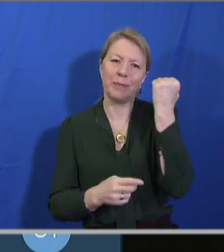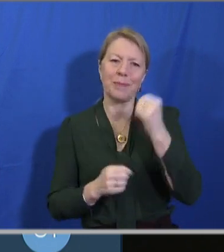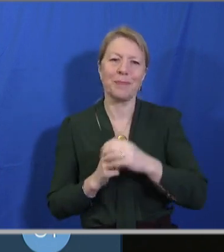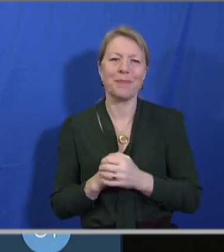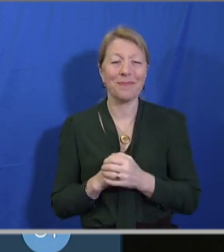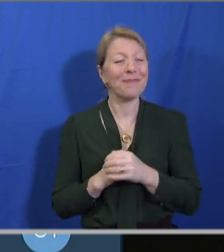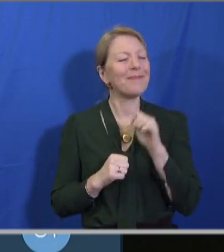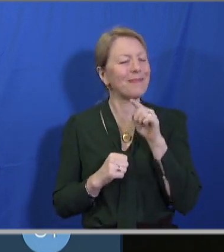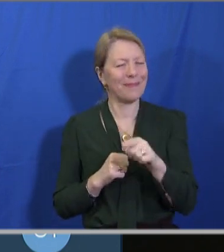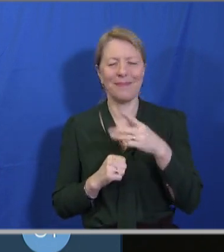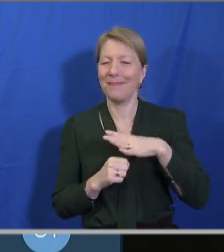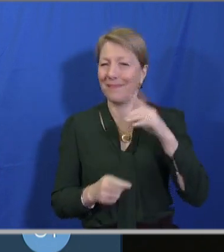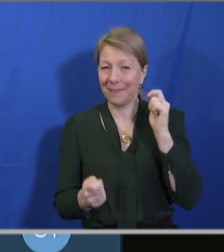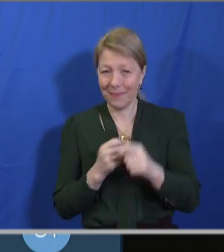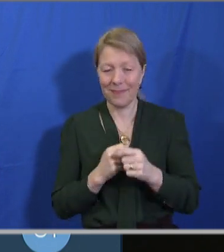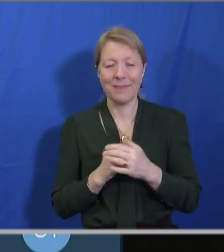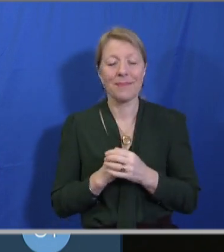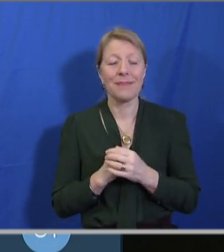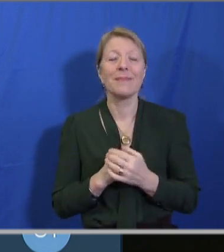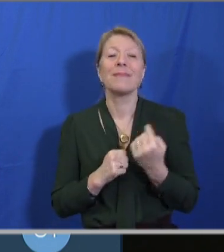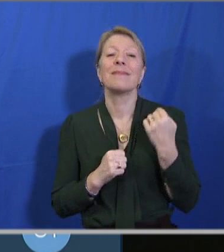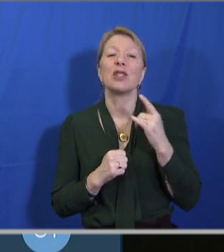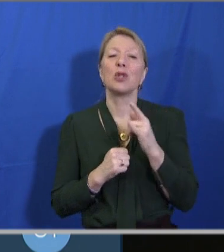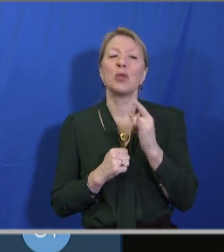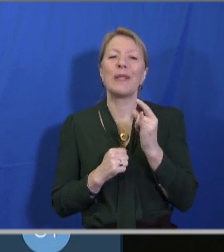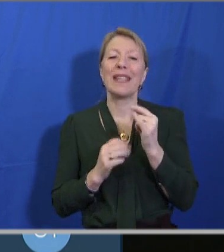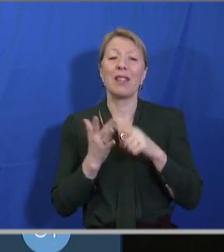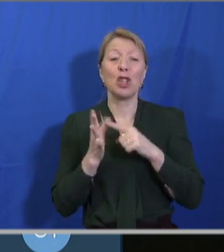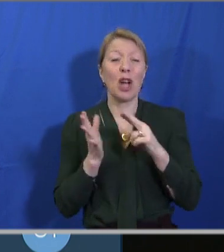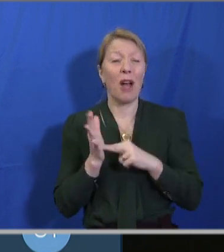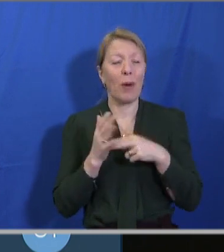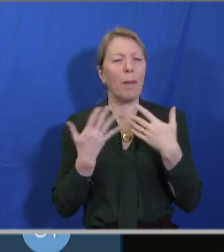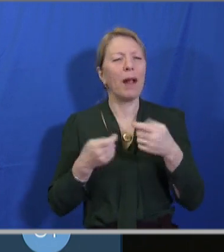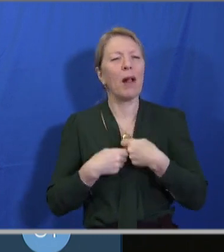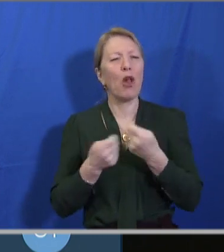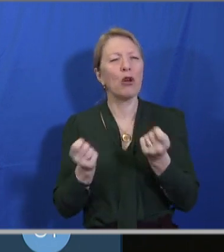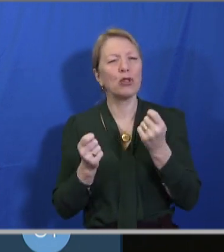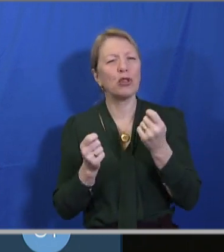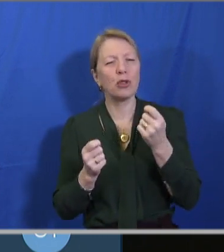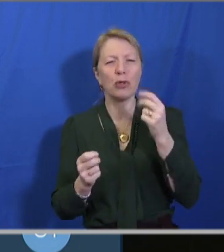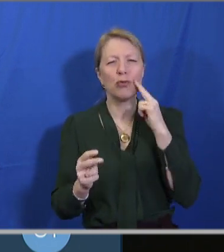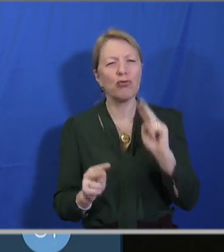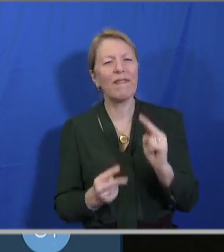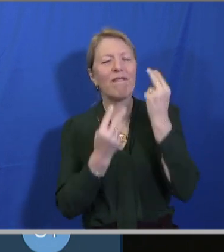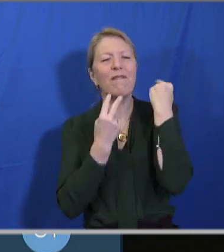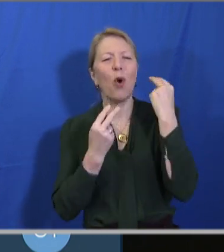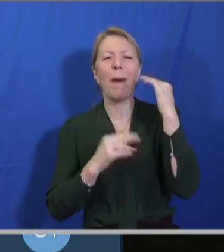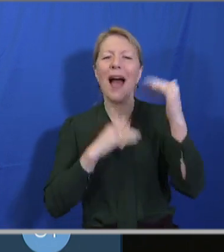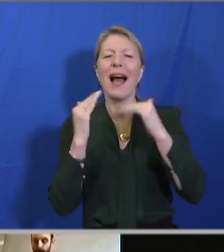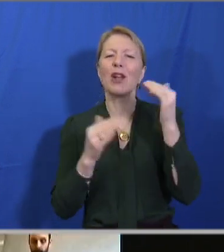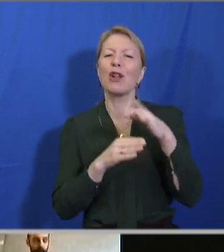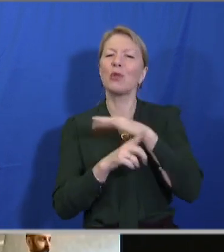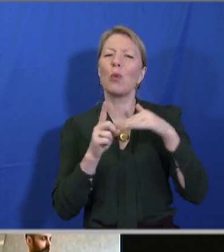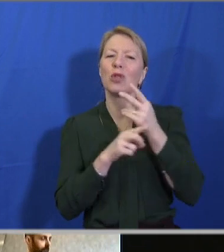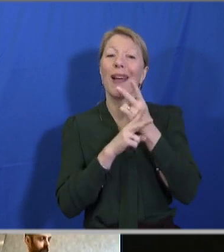reform of adult social care was launched on the 26th of January. And that public consultation sets out our